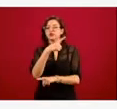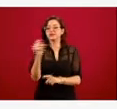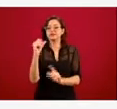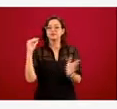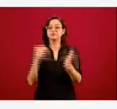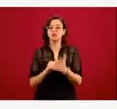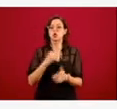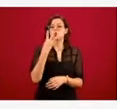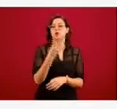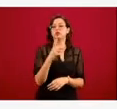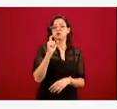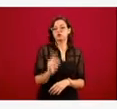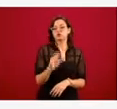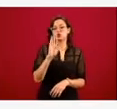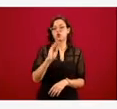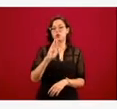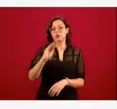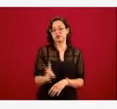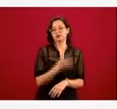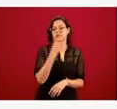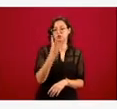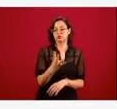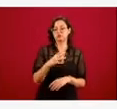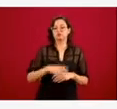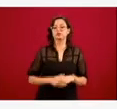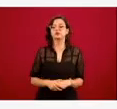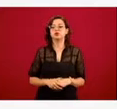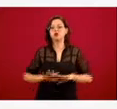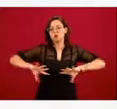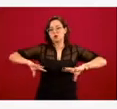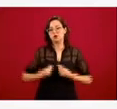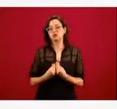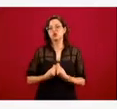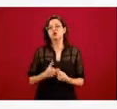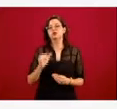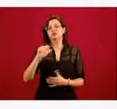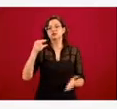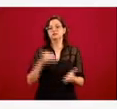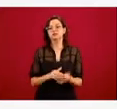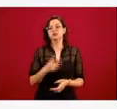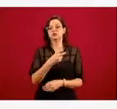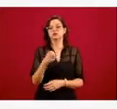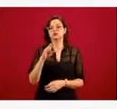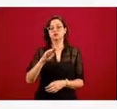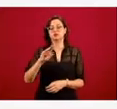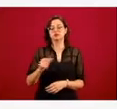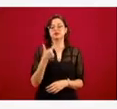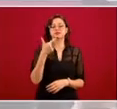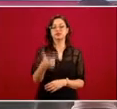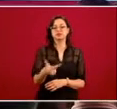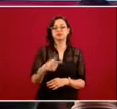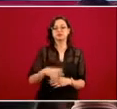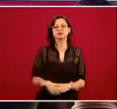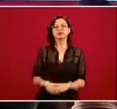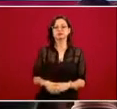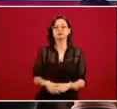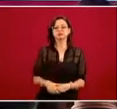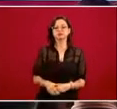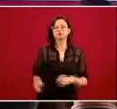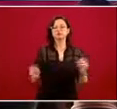accumulated incidence rate, and the national average is 4.92.